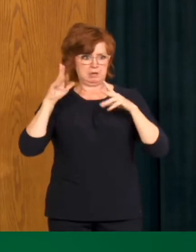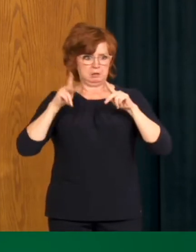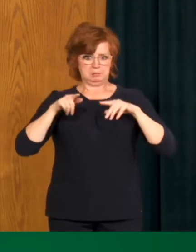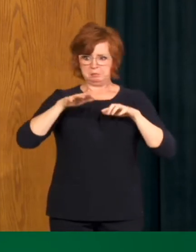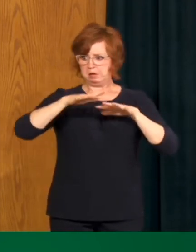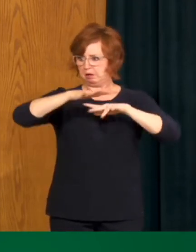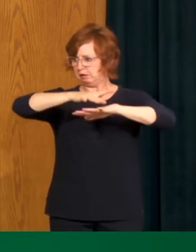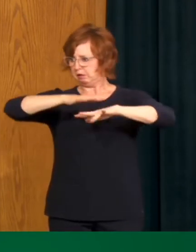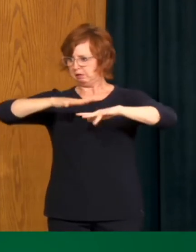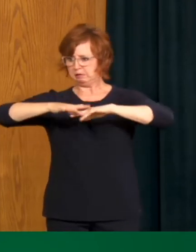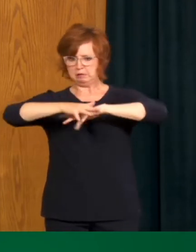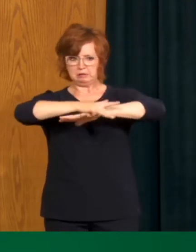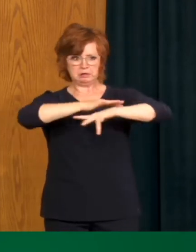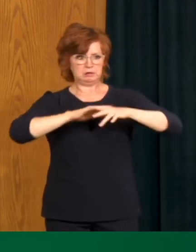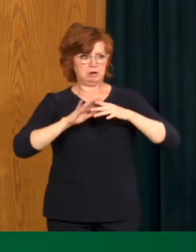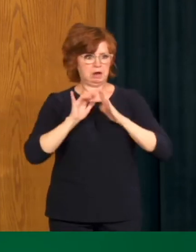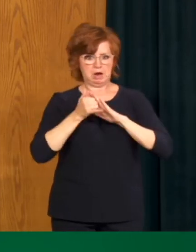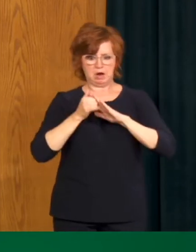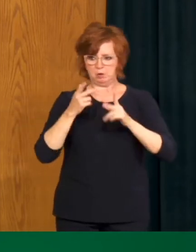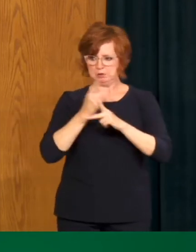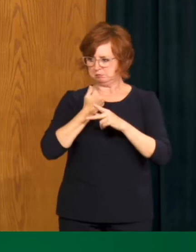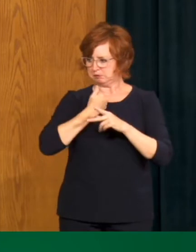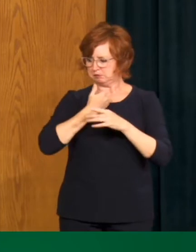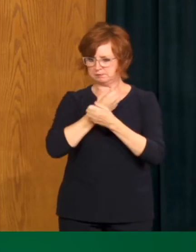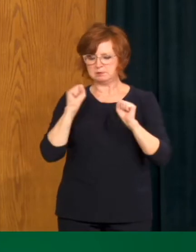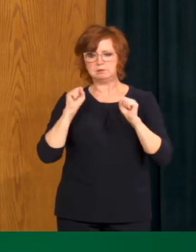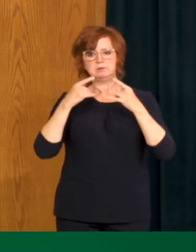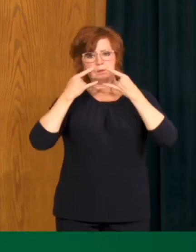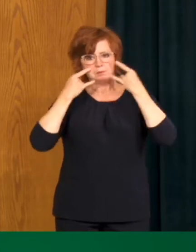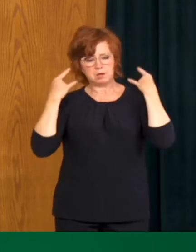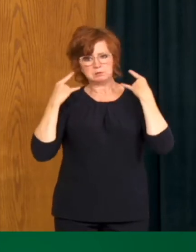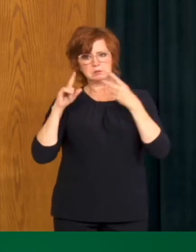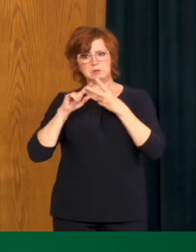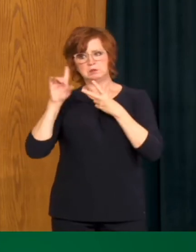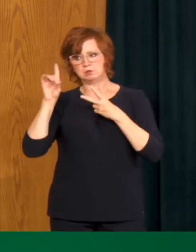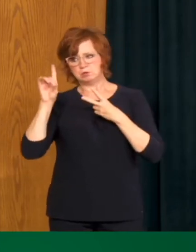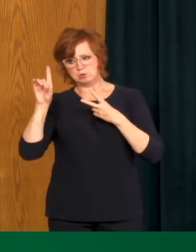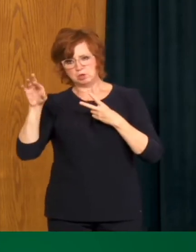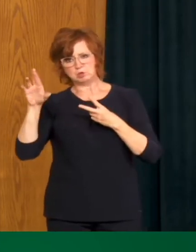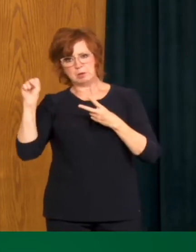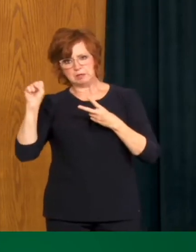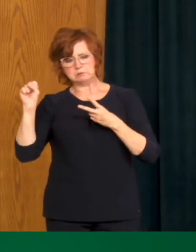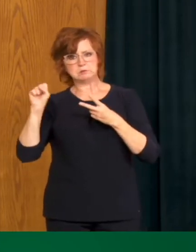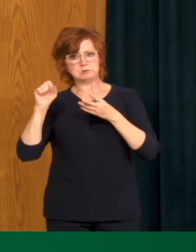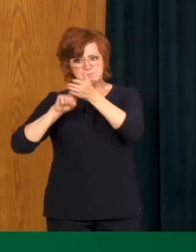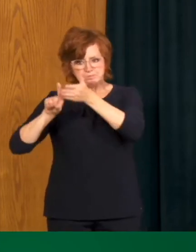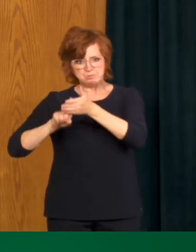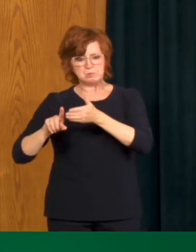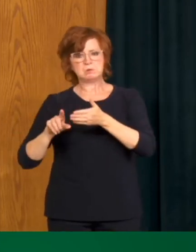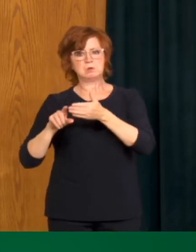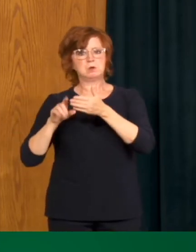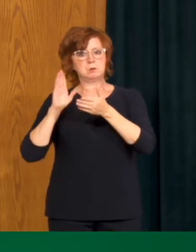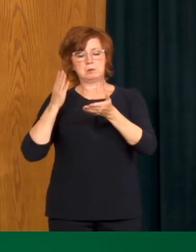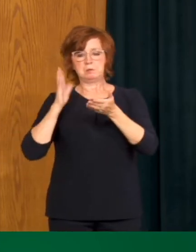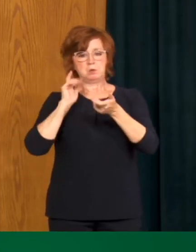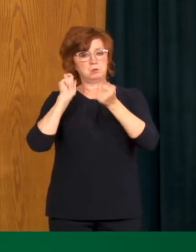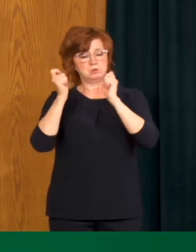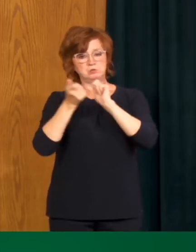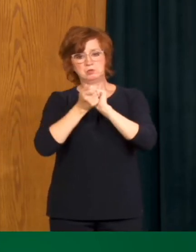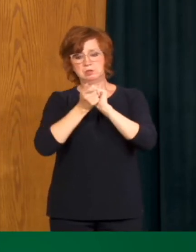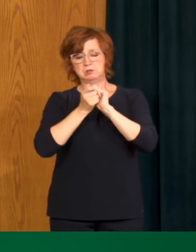chief medical health officer, continually monitor. And there may be changes to those recommendations down the road, but right